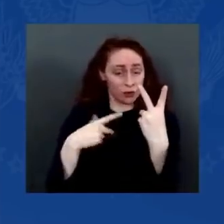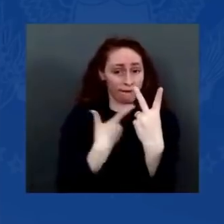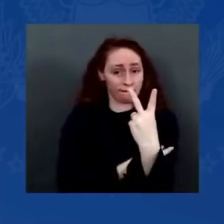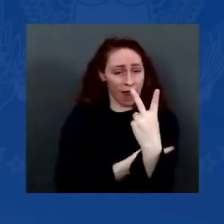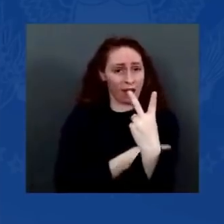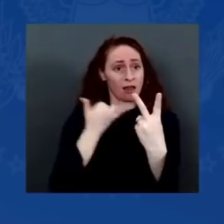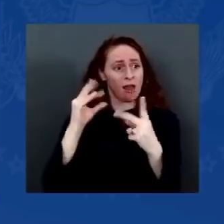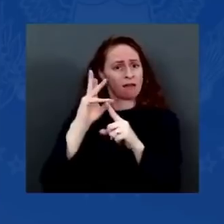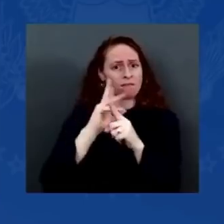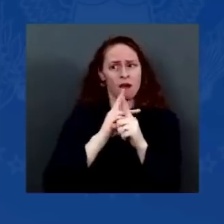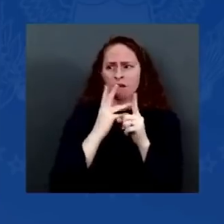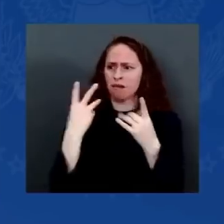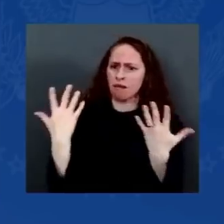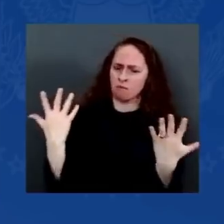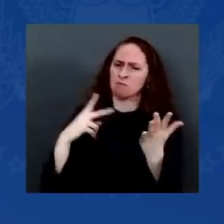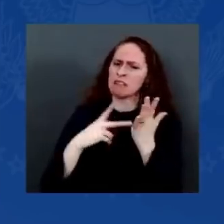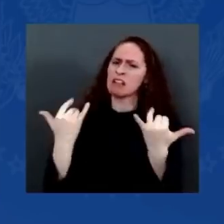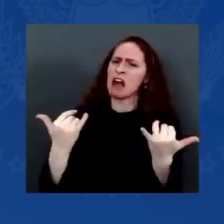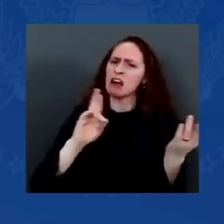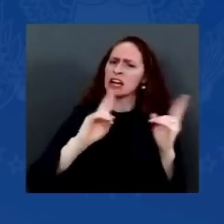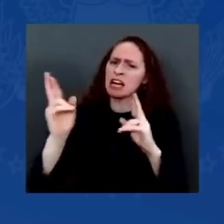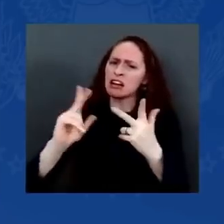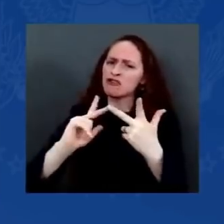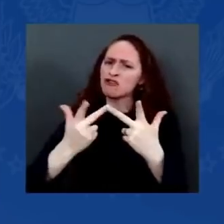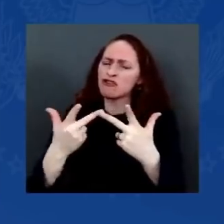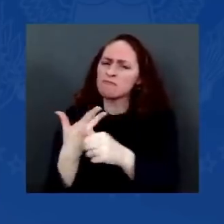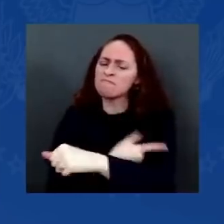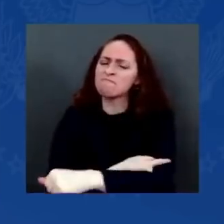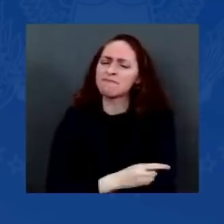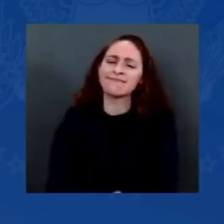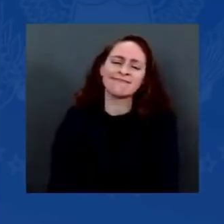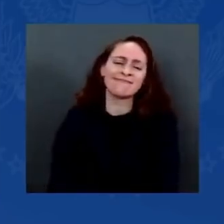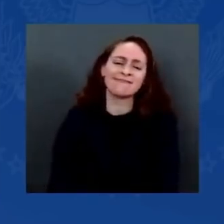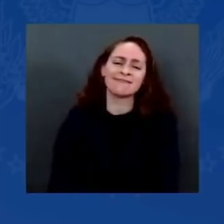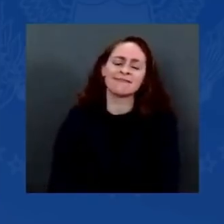asking is, are we going back to March 2020? Not this last March